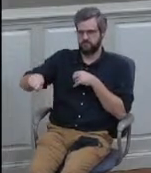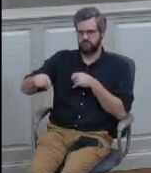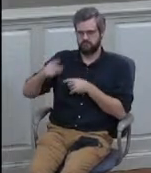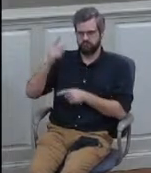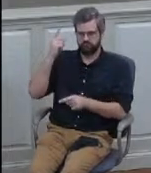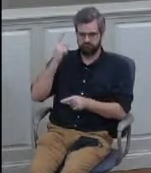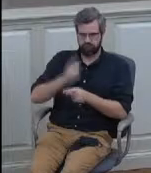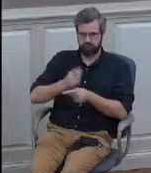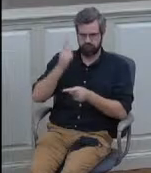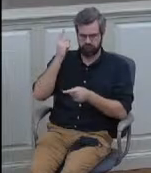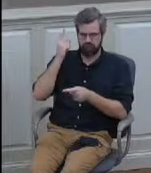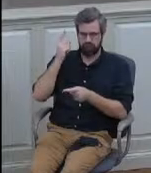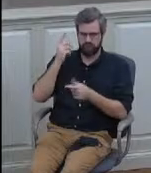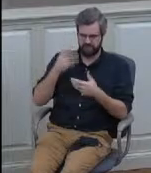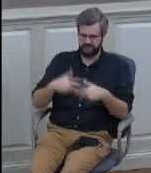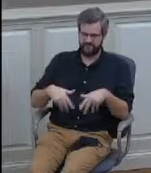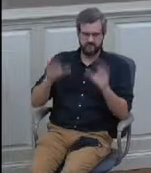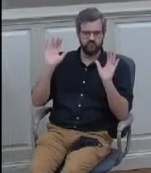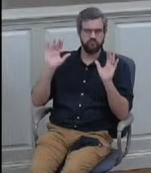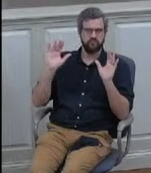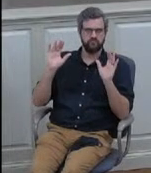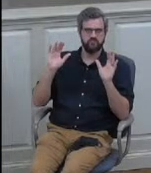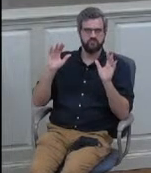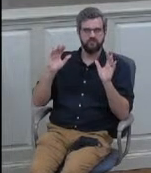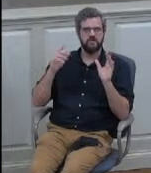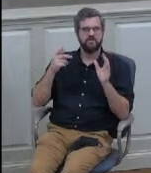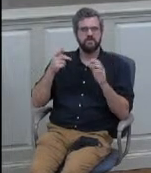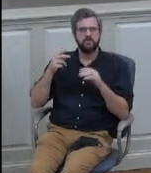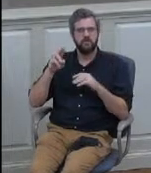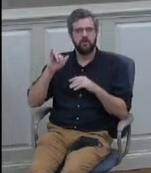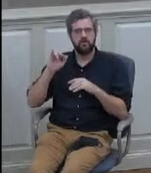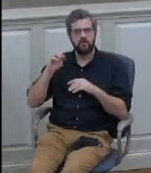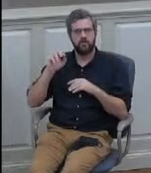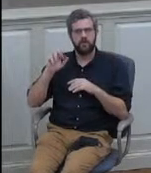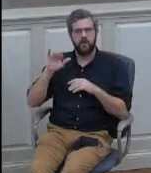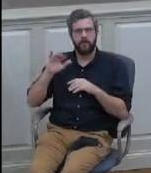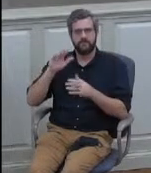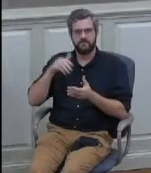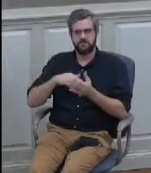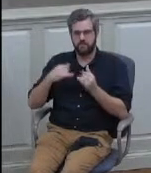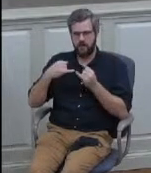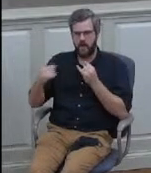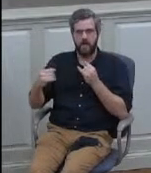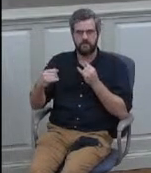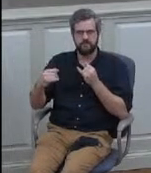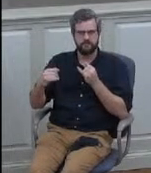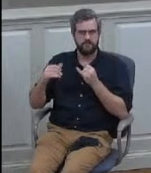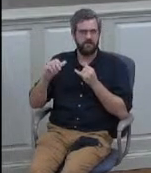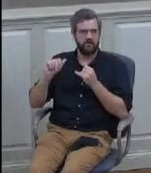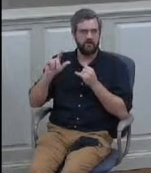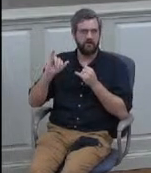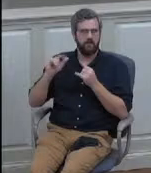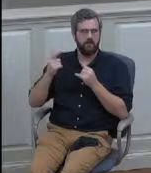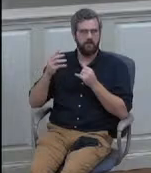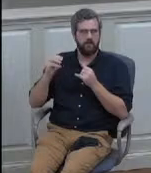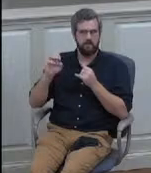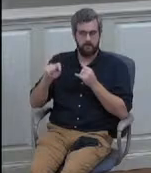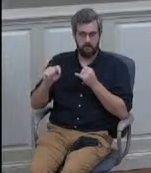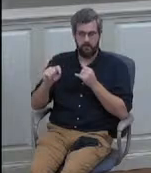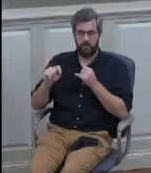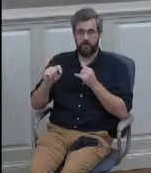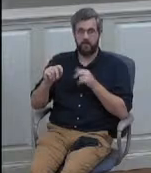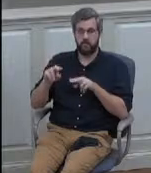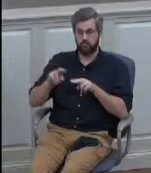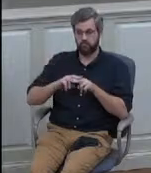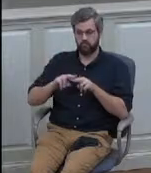correct and done, like a primary center line alignment. And then west of the